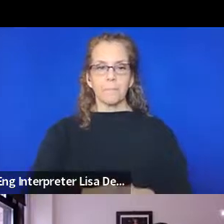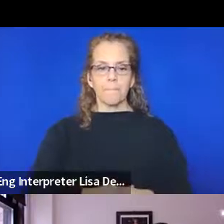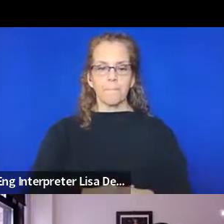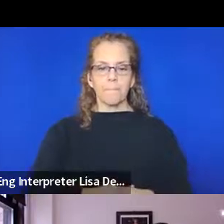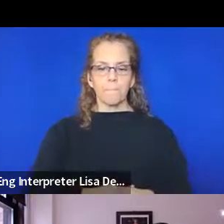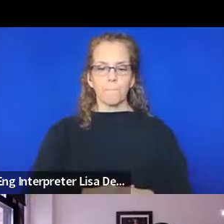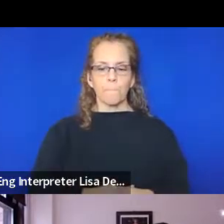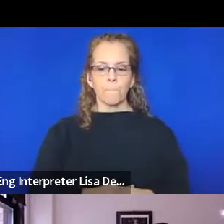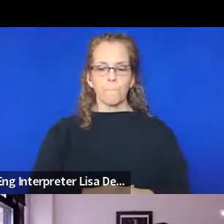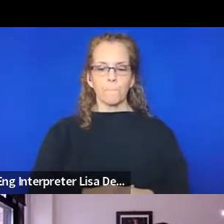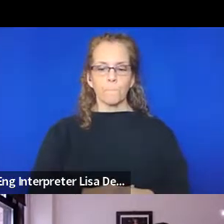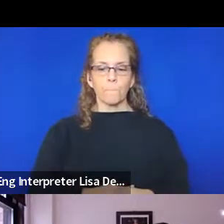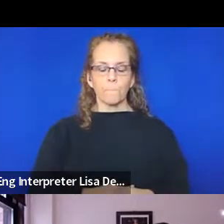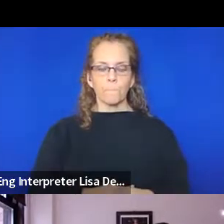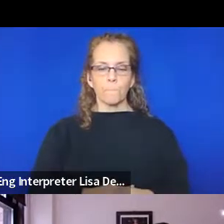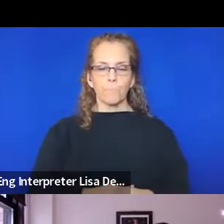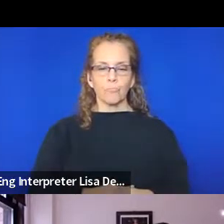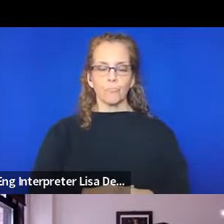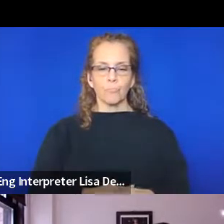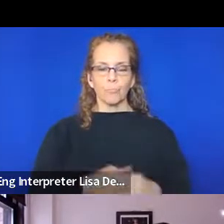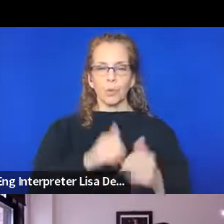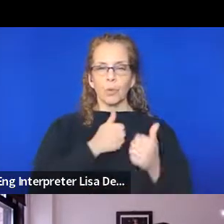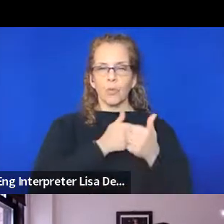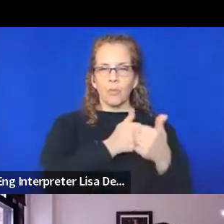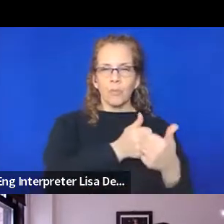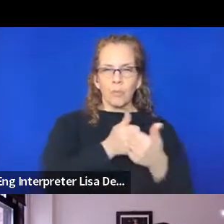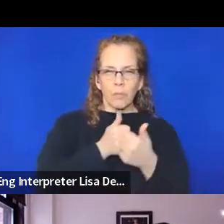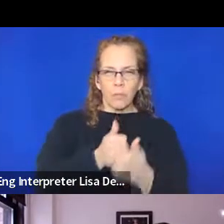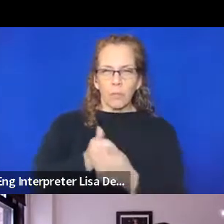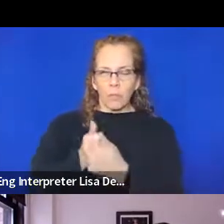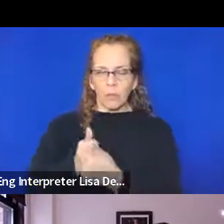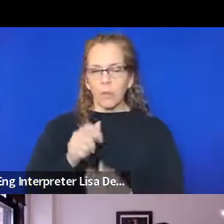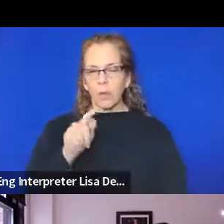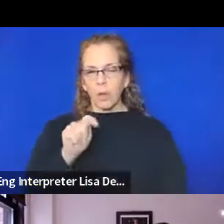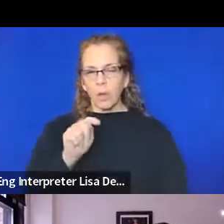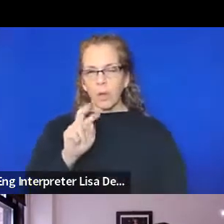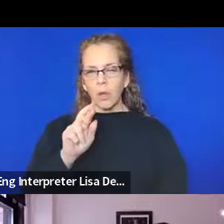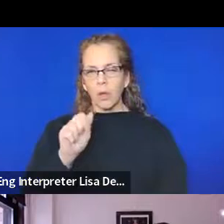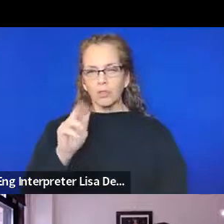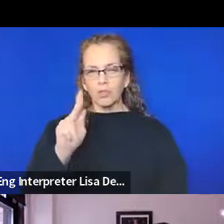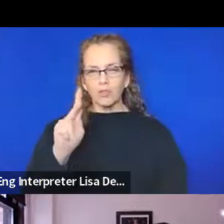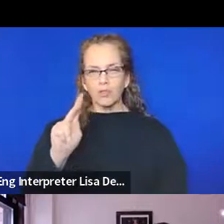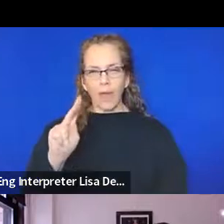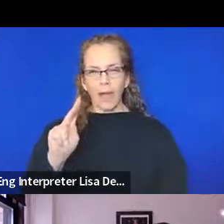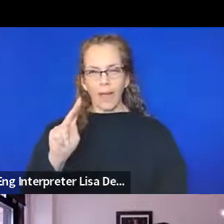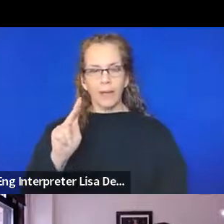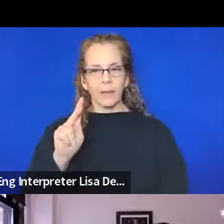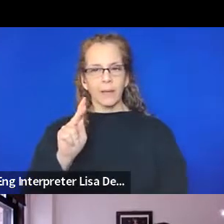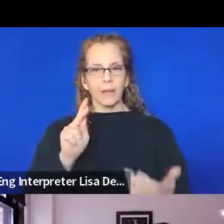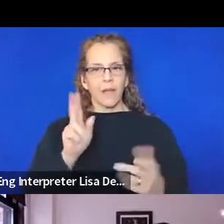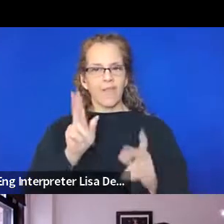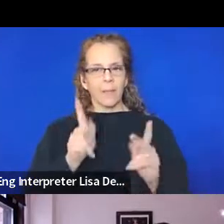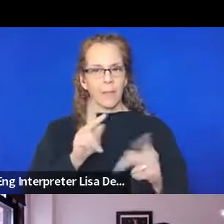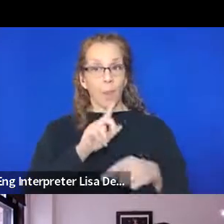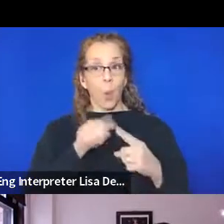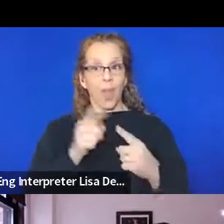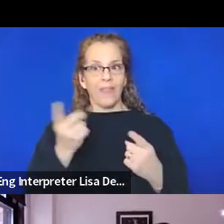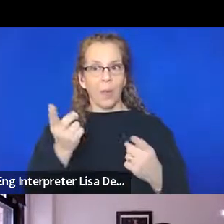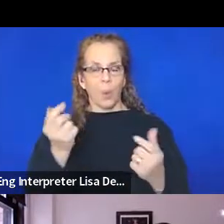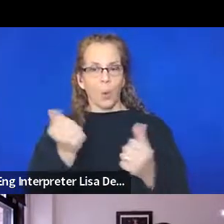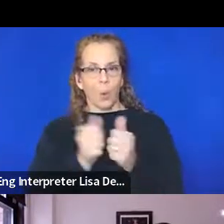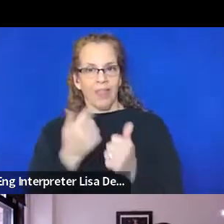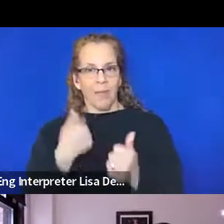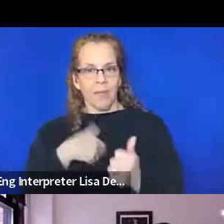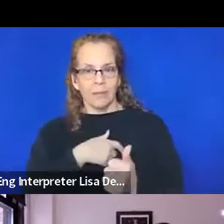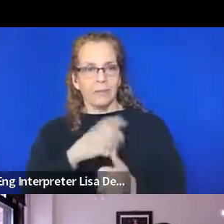tracking, you know, of compensating people whenever they're in our midst, even if there's somebody like a